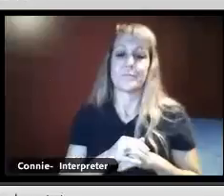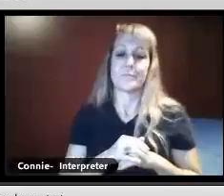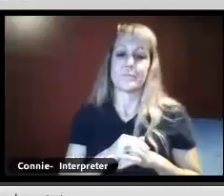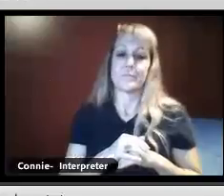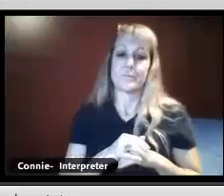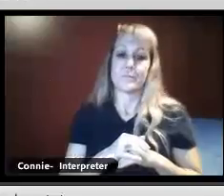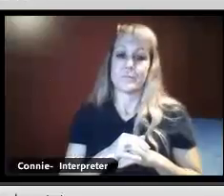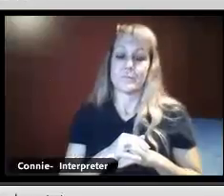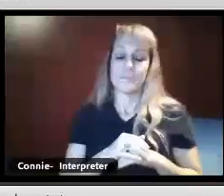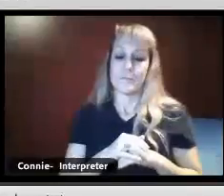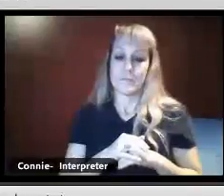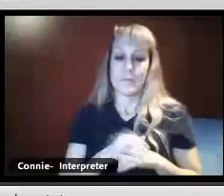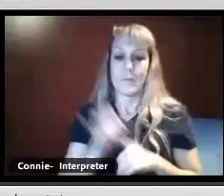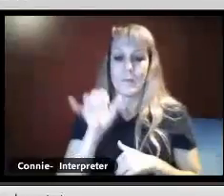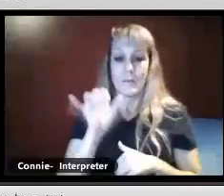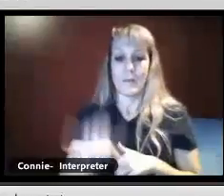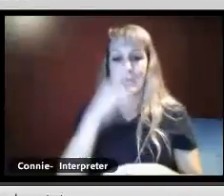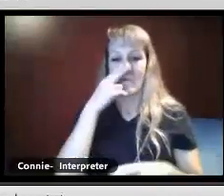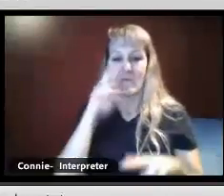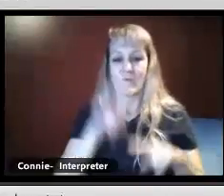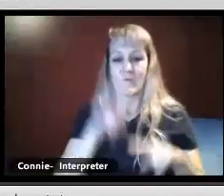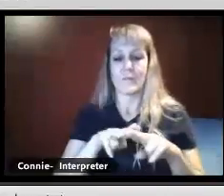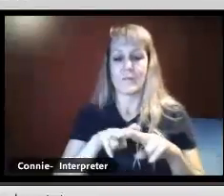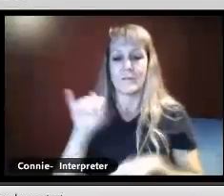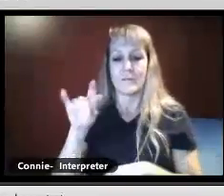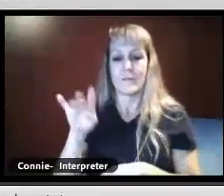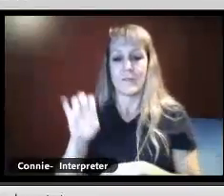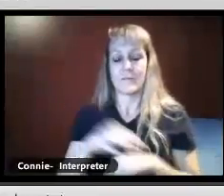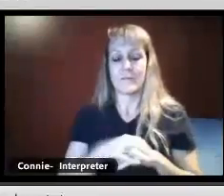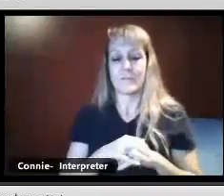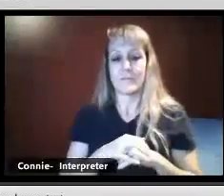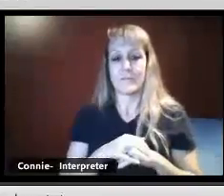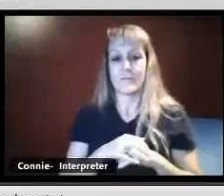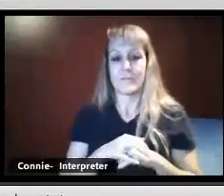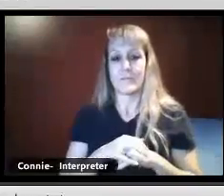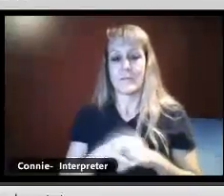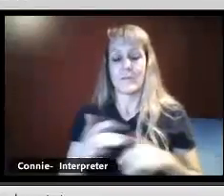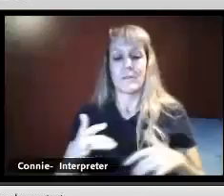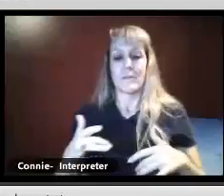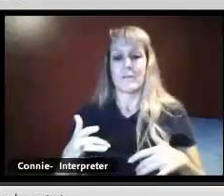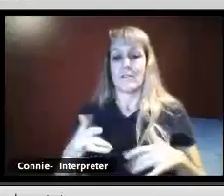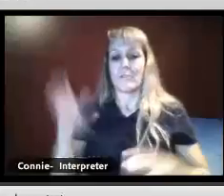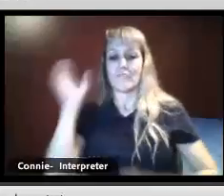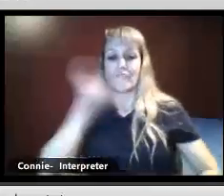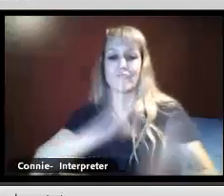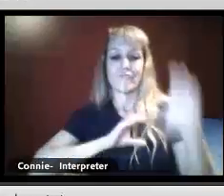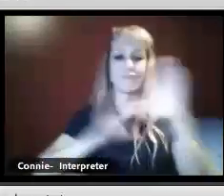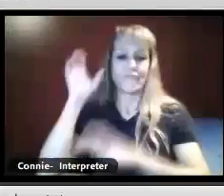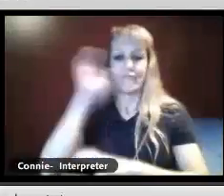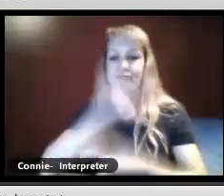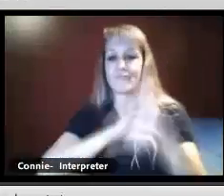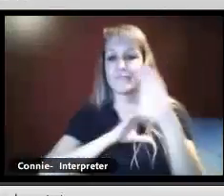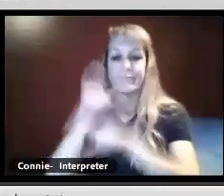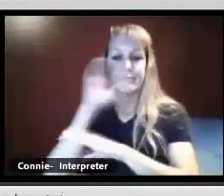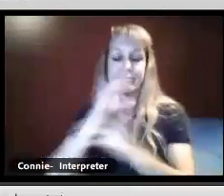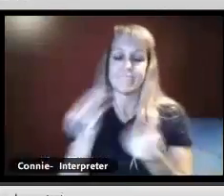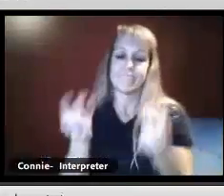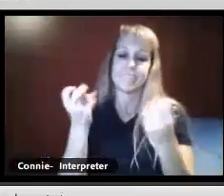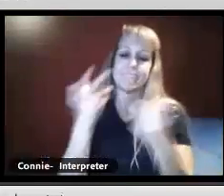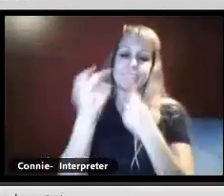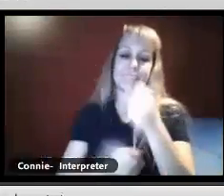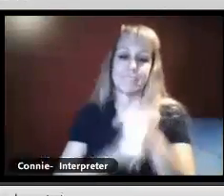This is a very fun site. It's a sort of site you can get lost in exploring the material